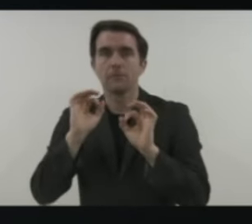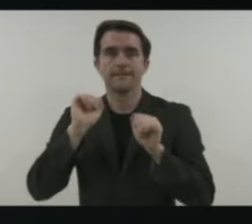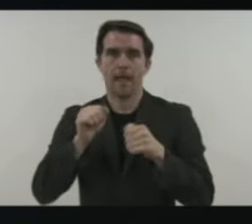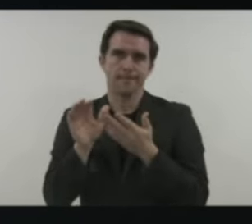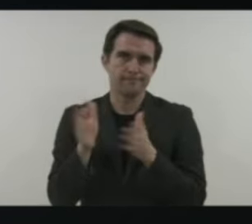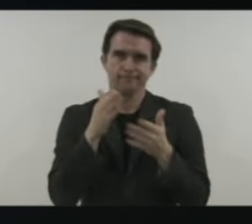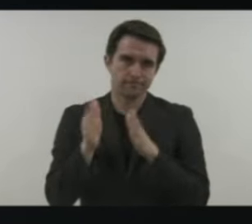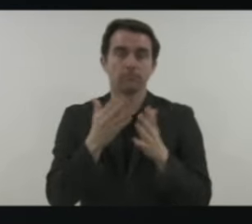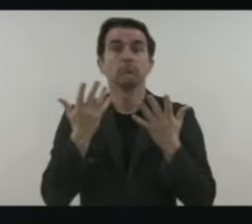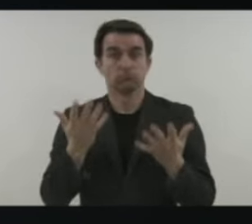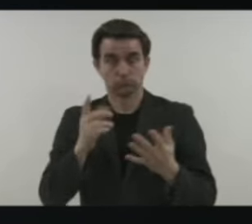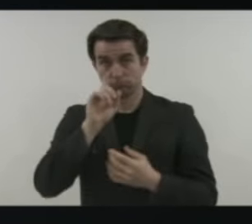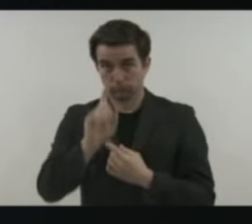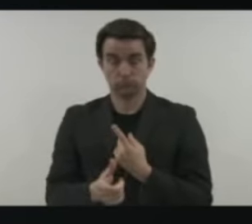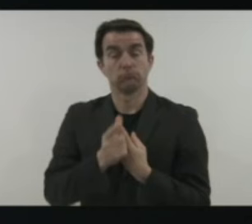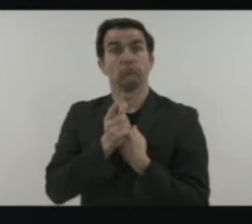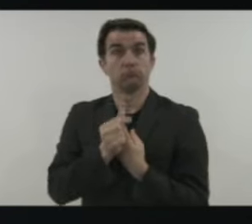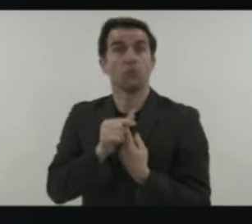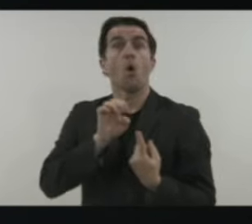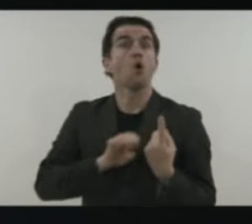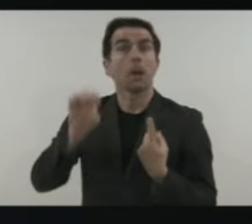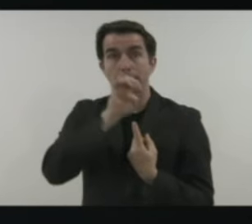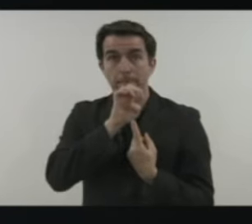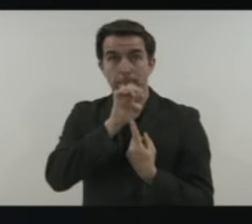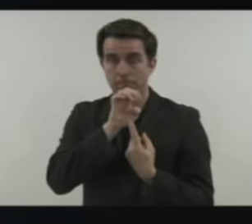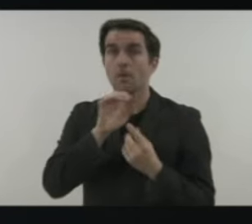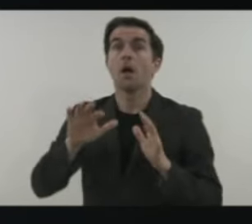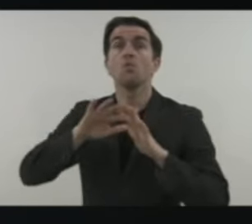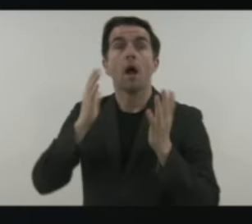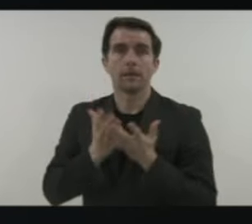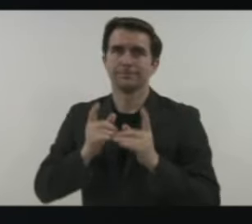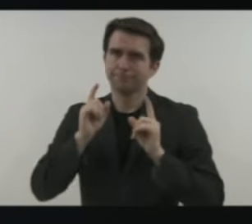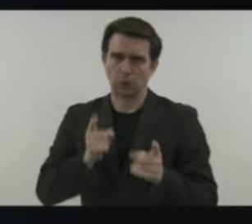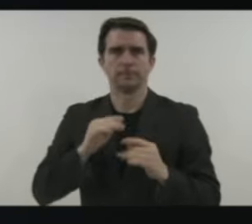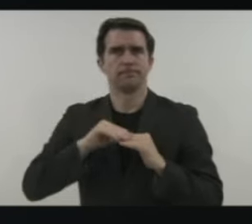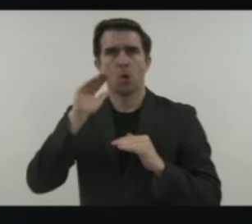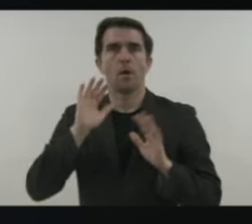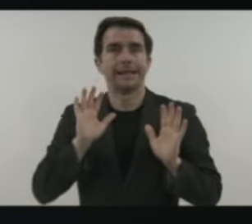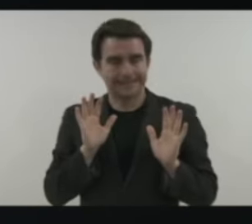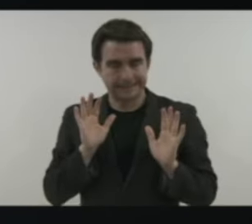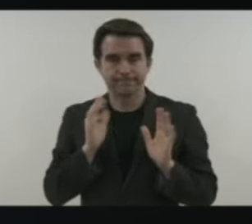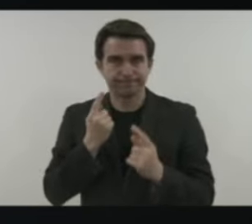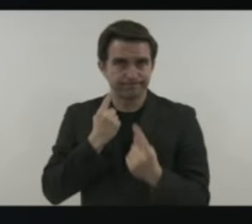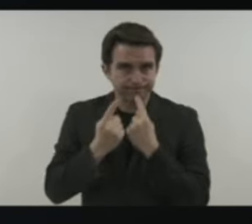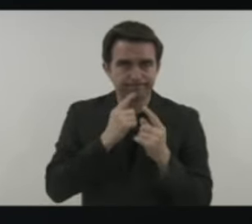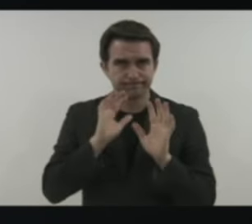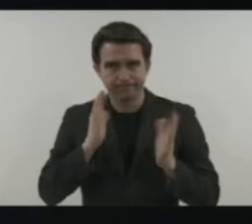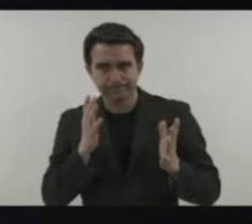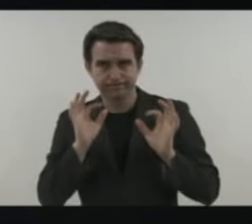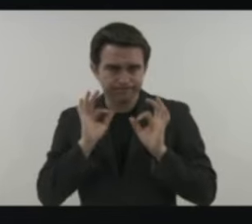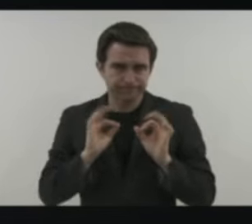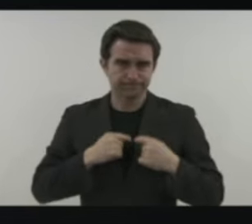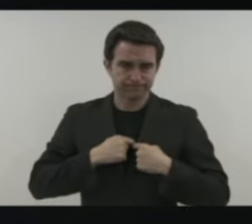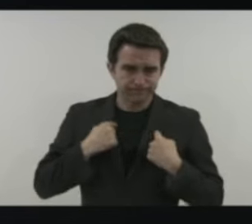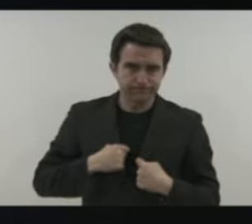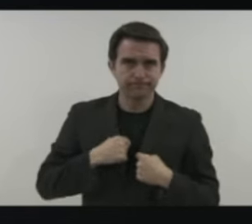costs, but this transition will not be painless. We need to ask hard questions about a path that goes